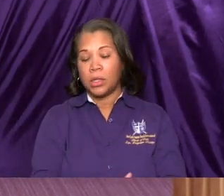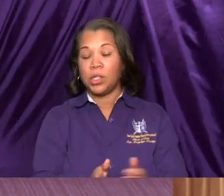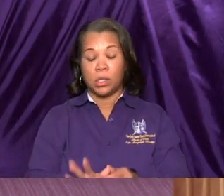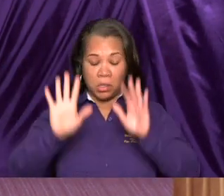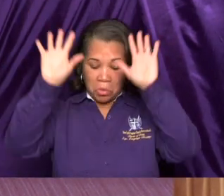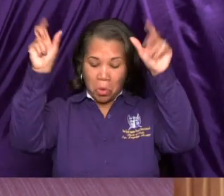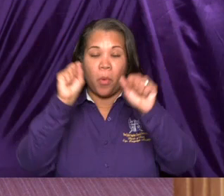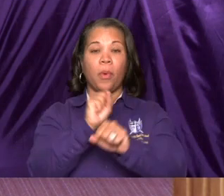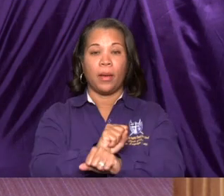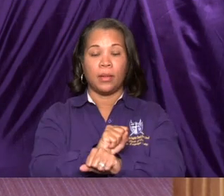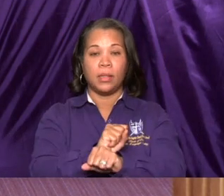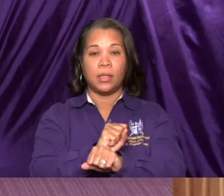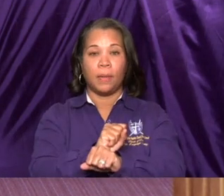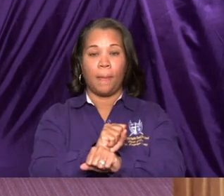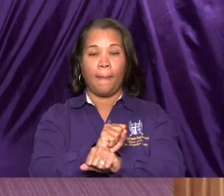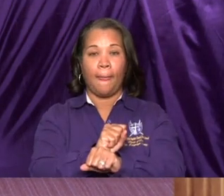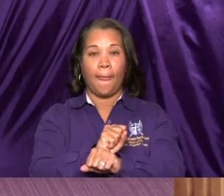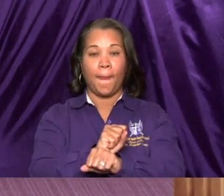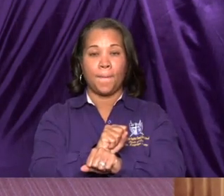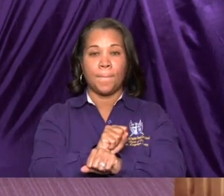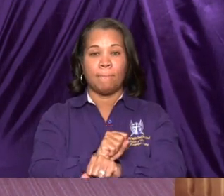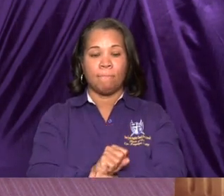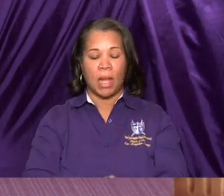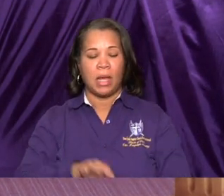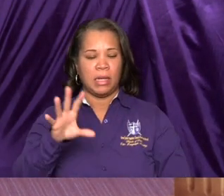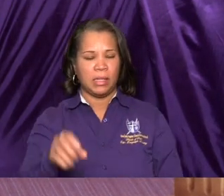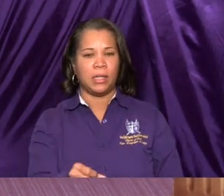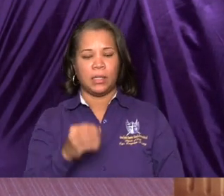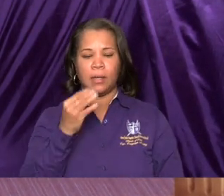miraculous. He takes the spit.